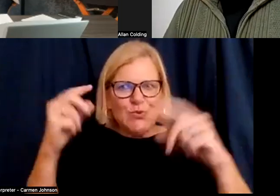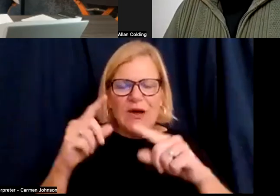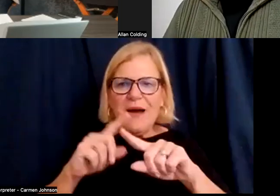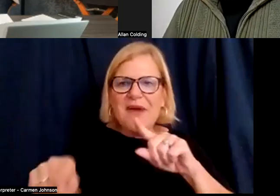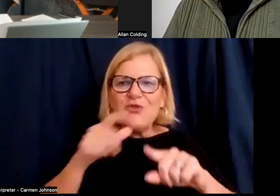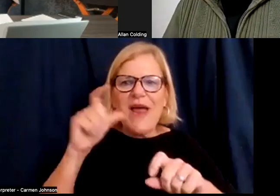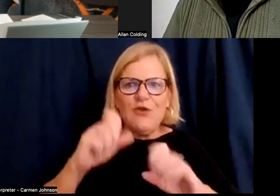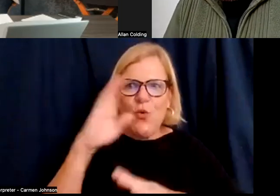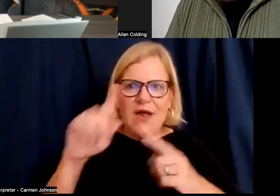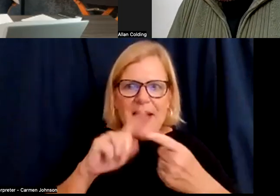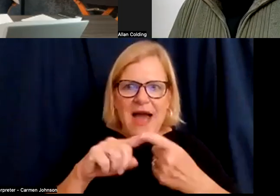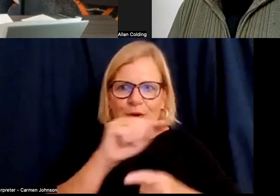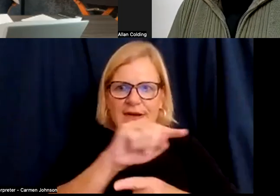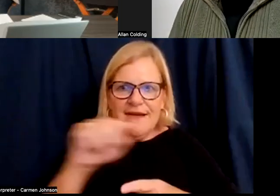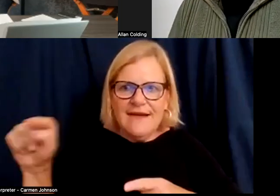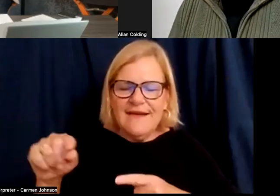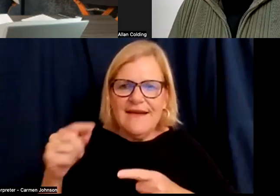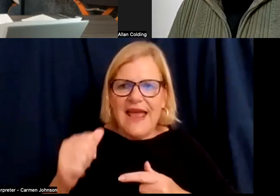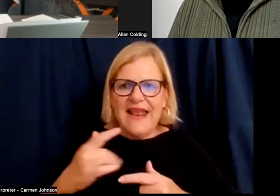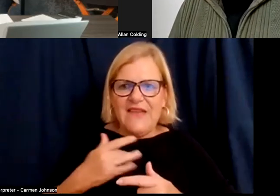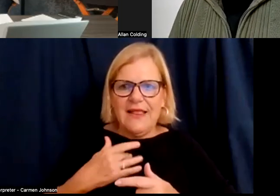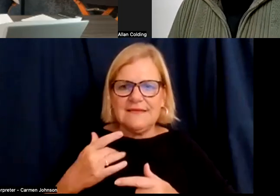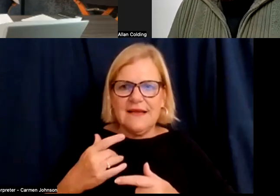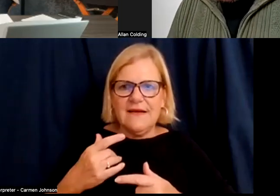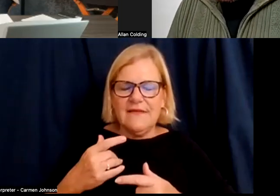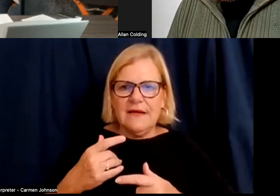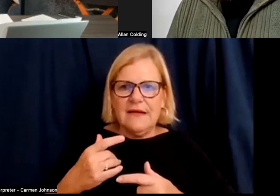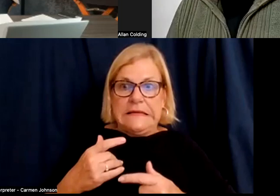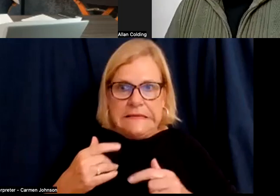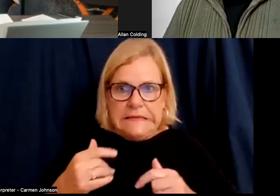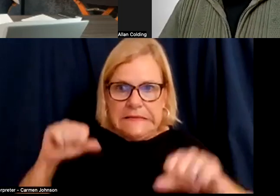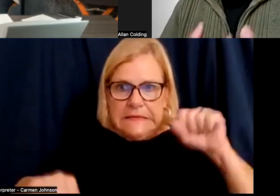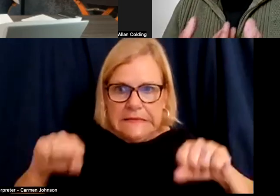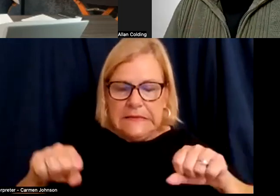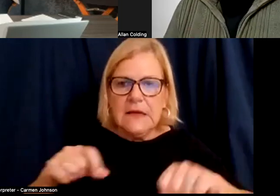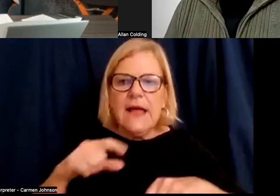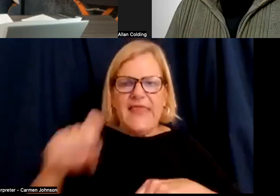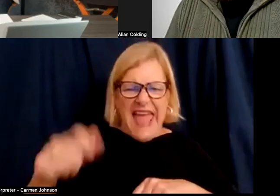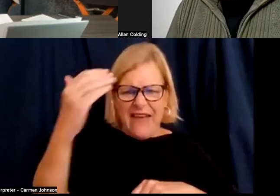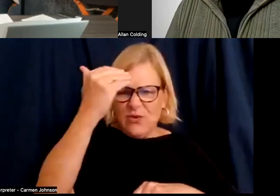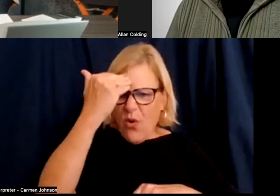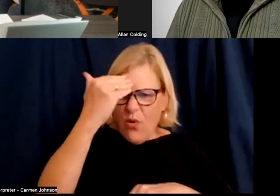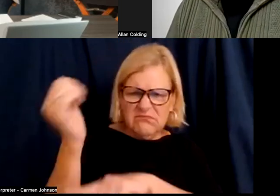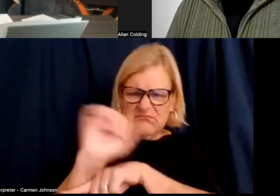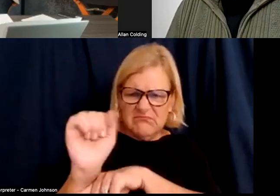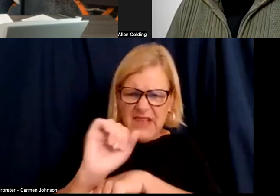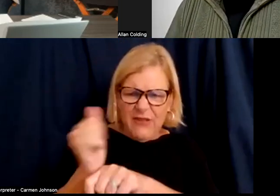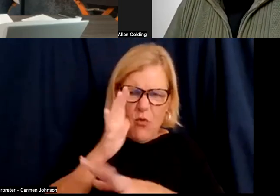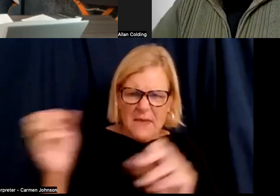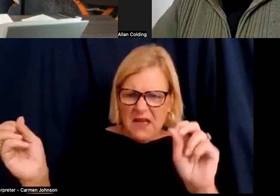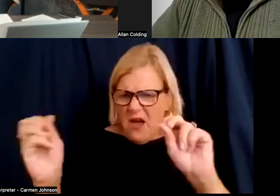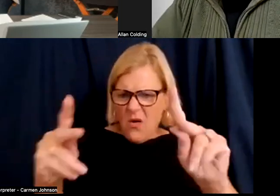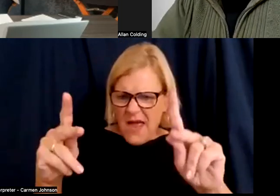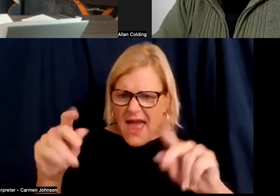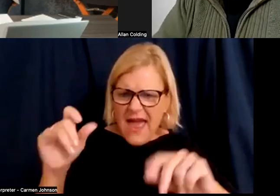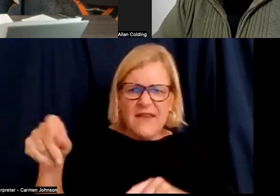without any feelings of insecurity. Okay, they have to know that everything's going to be okay.